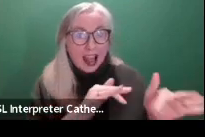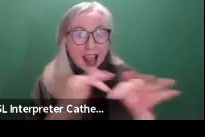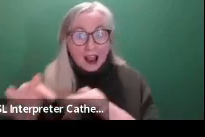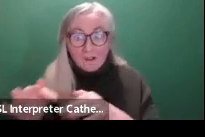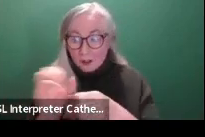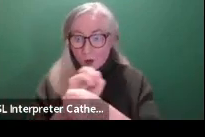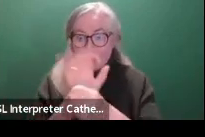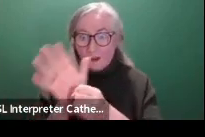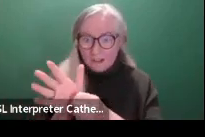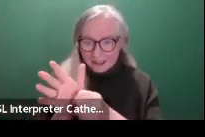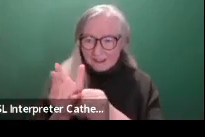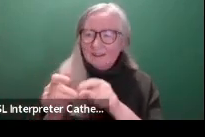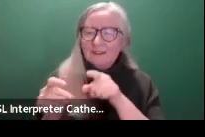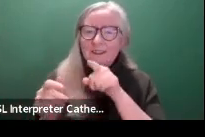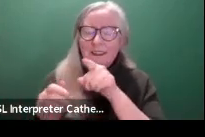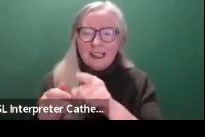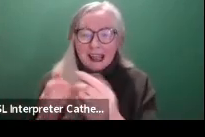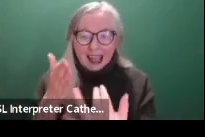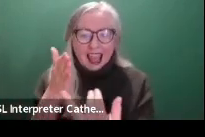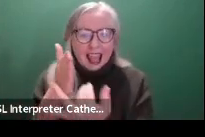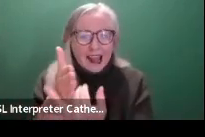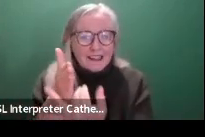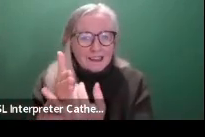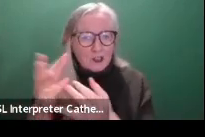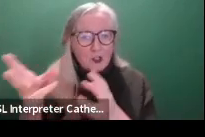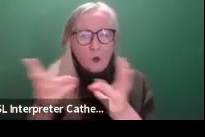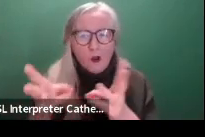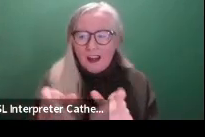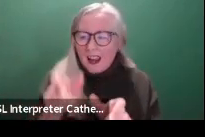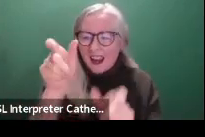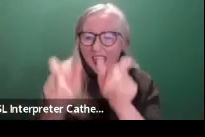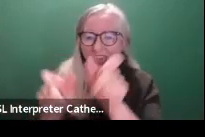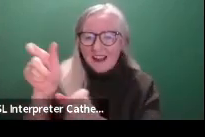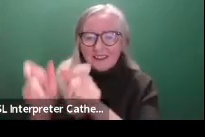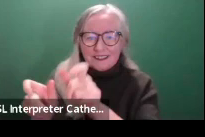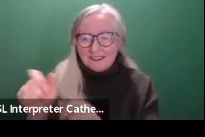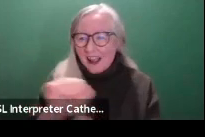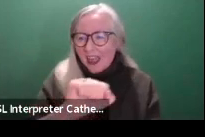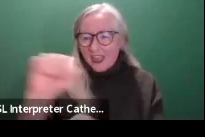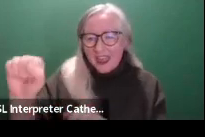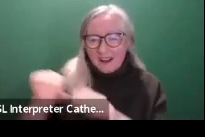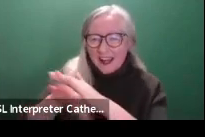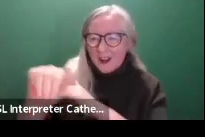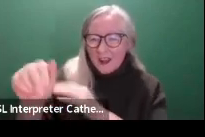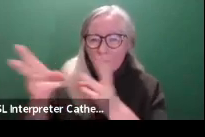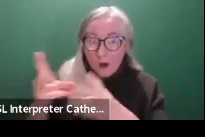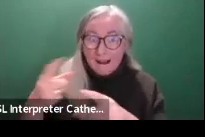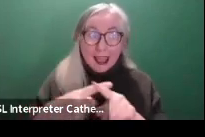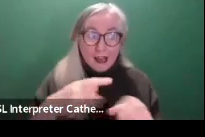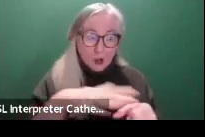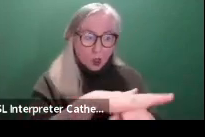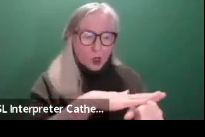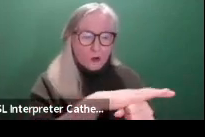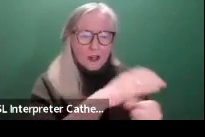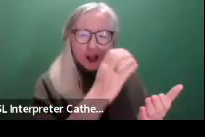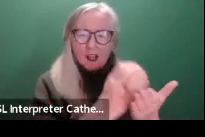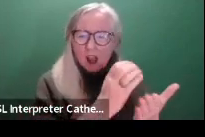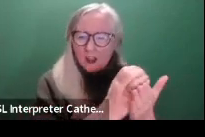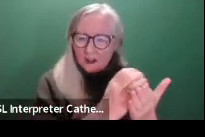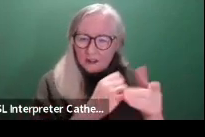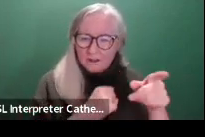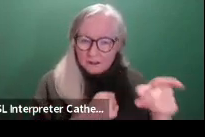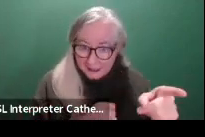with access to work clients, so working with people in their employment, also a local college. And I also do quite a